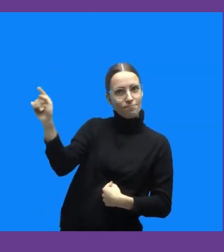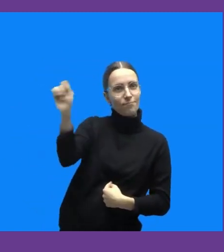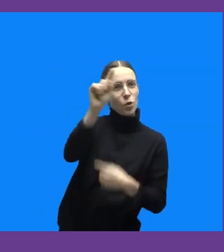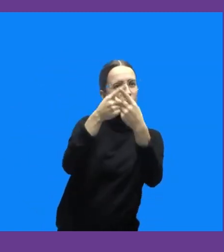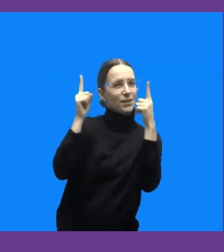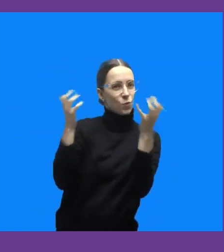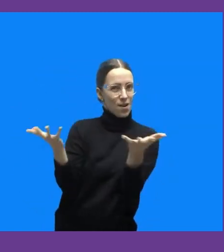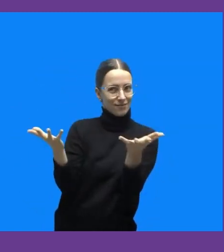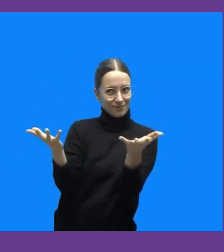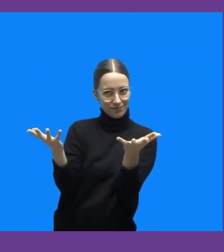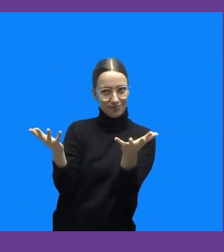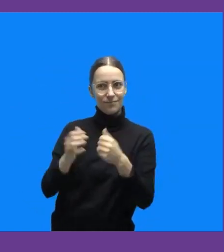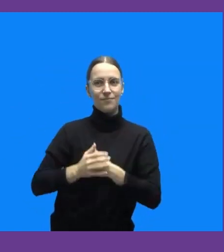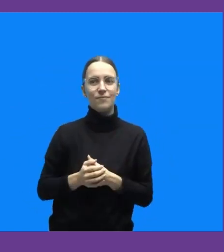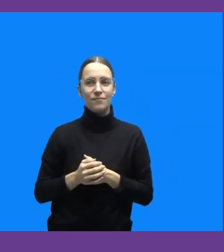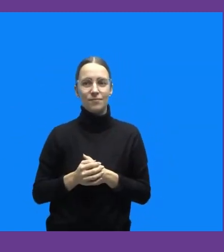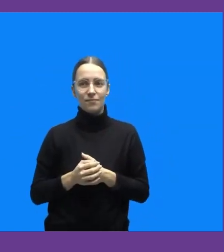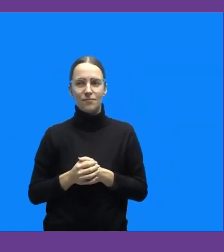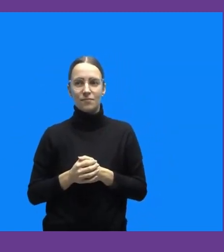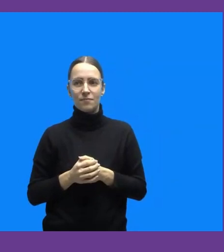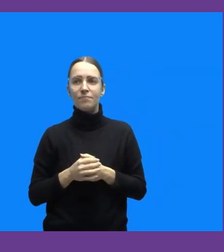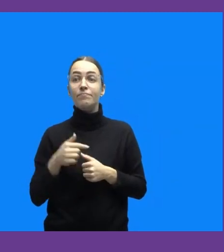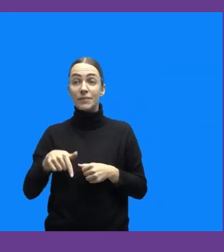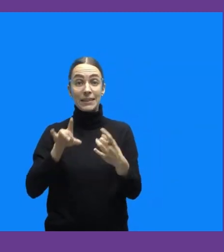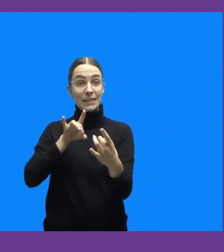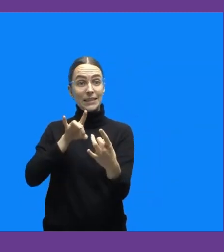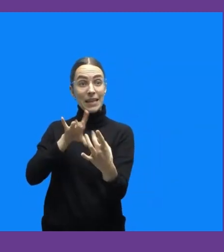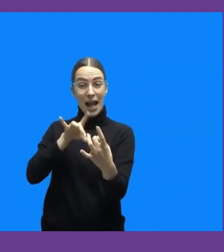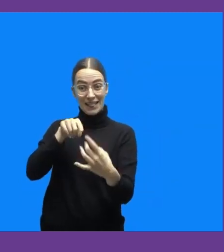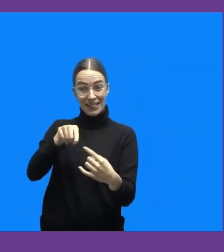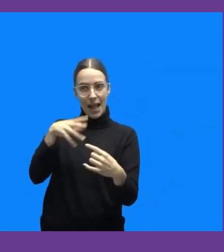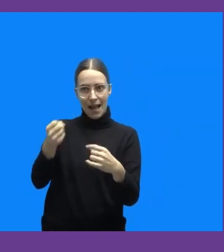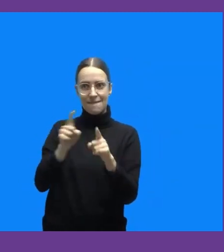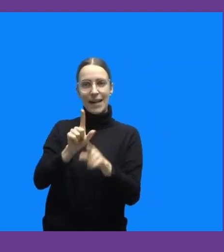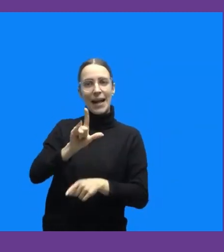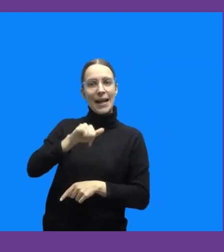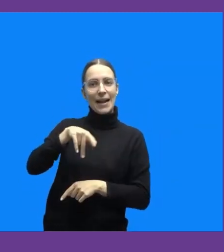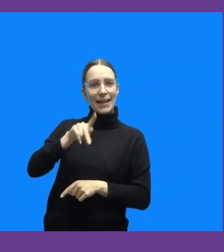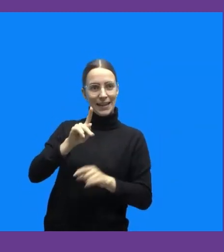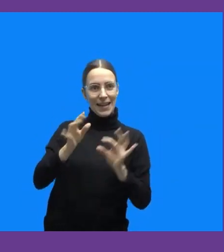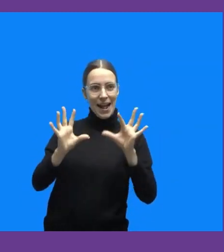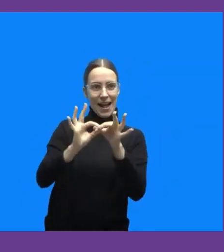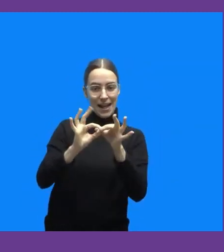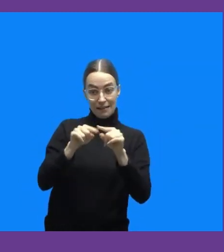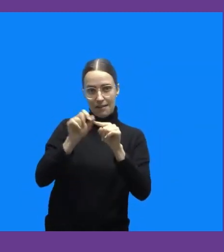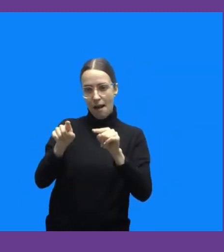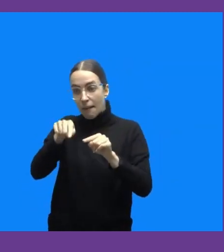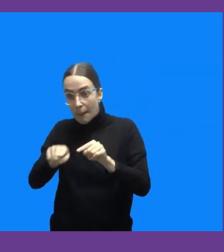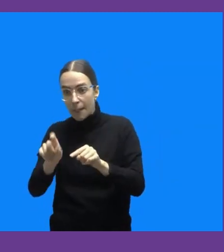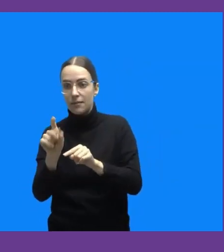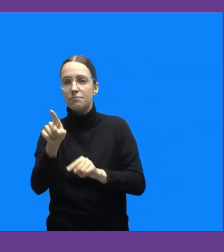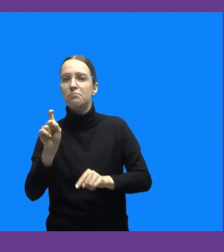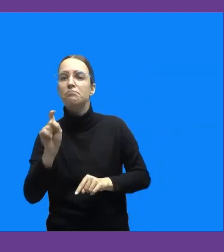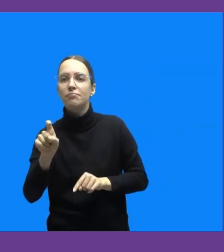and also you are going to see a link for a meeting we are going to have, because we wanted to do more things with this project,